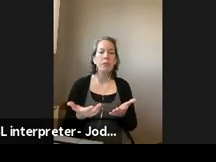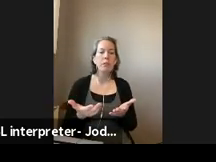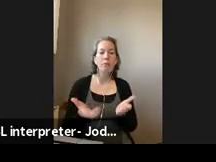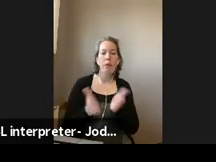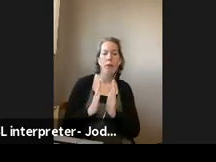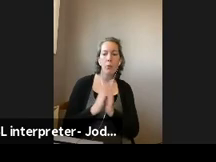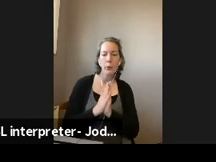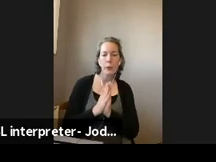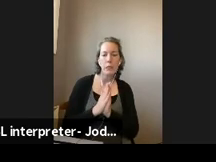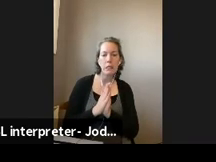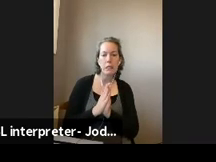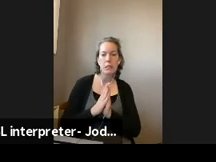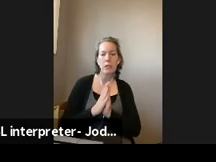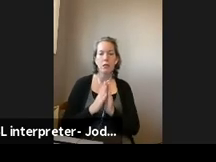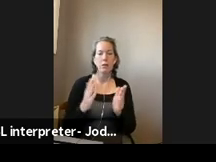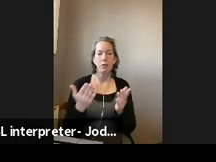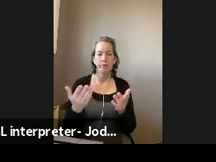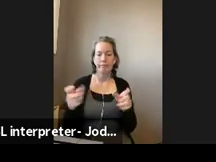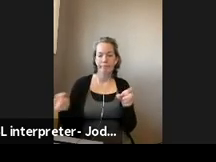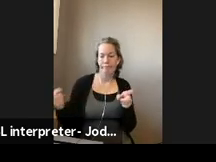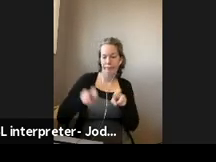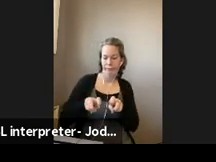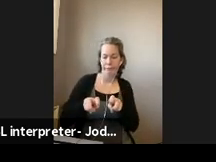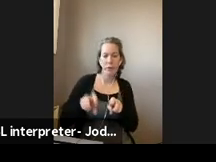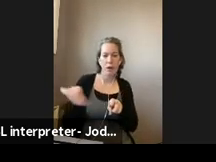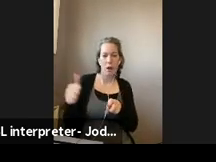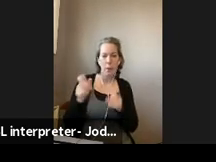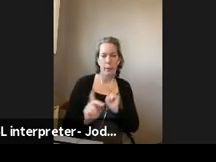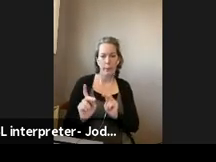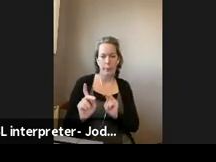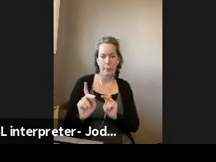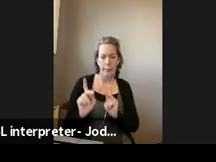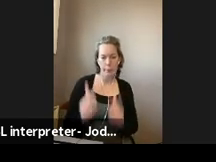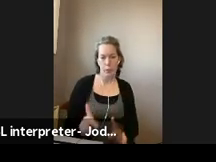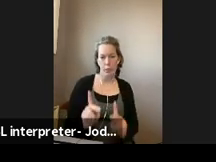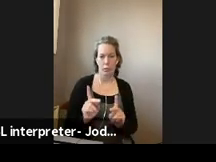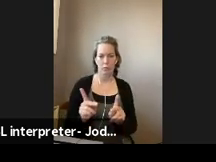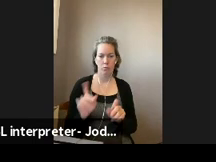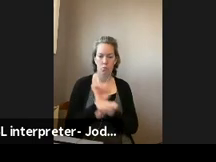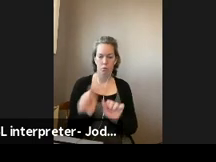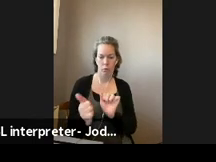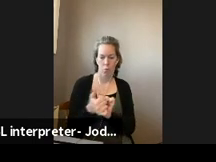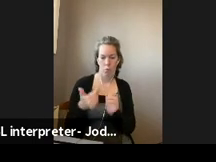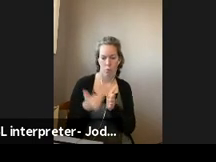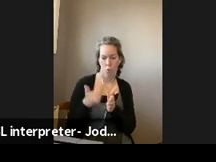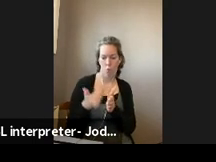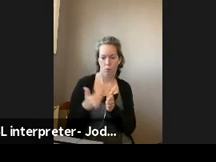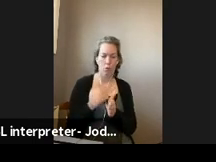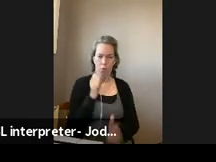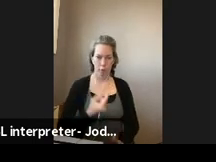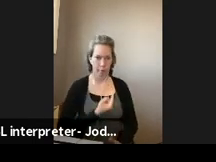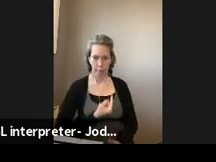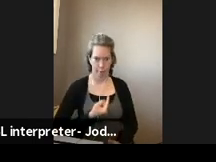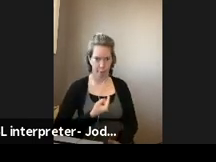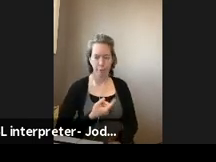And Nora, I just wanted to ask very quickly about just the last slide. When it says seek